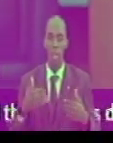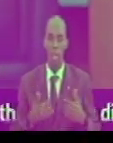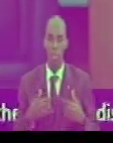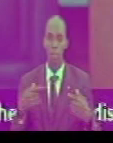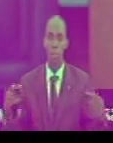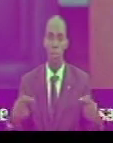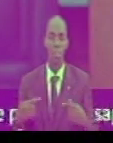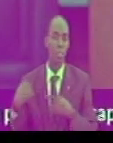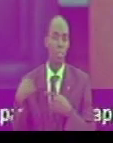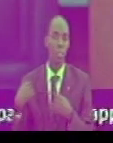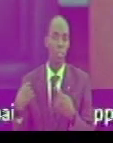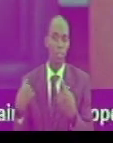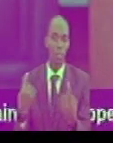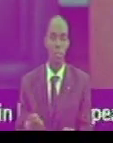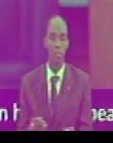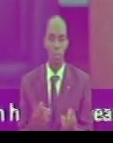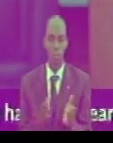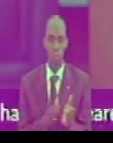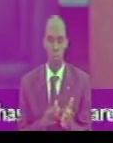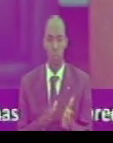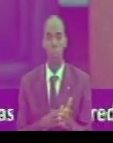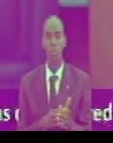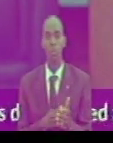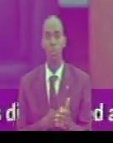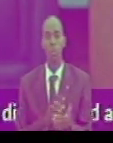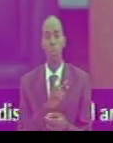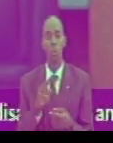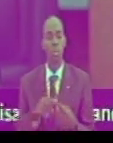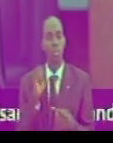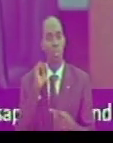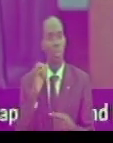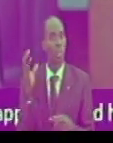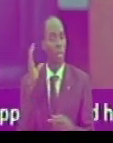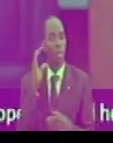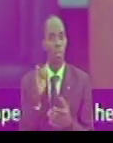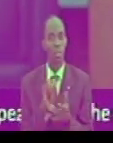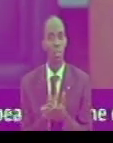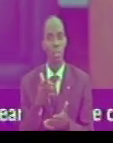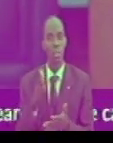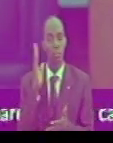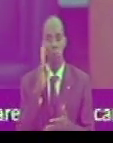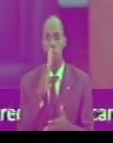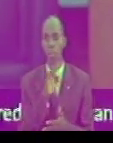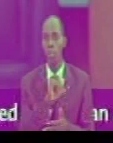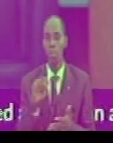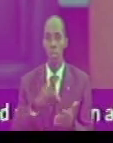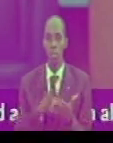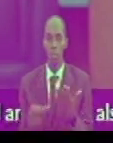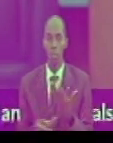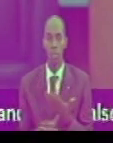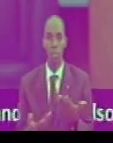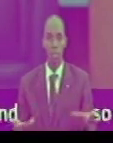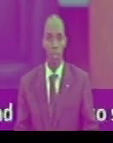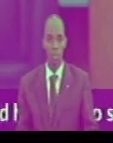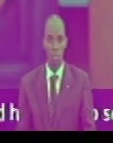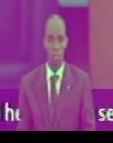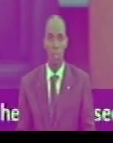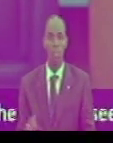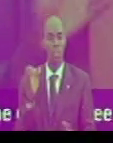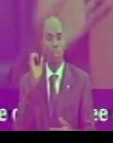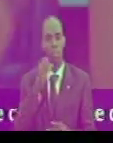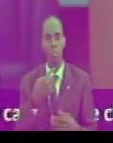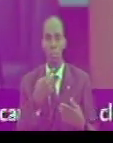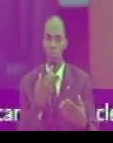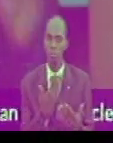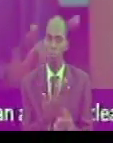crusade in the campground, I told my mom that I'm going for this camp. She said I should not go. I did not tell